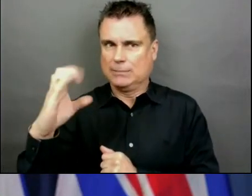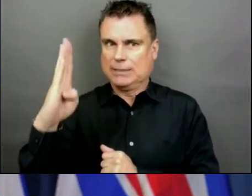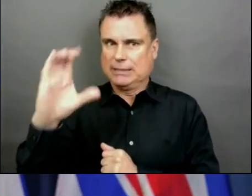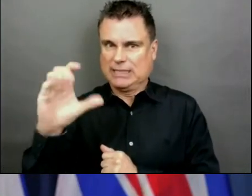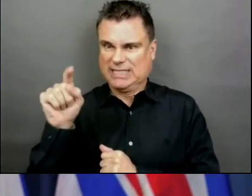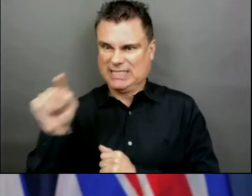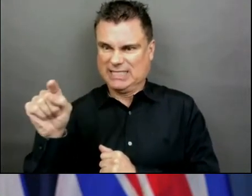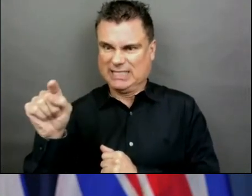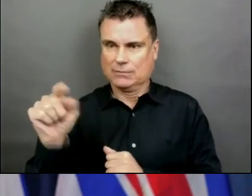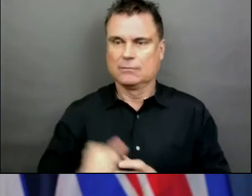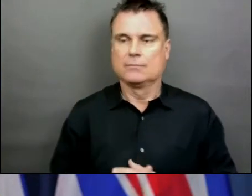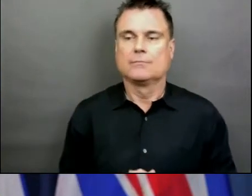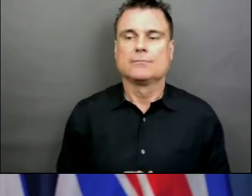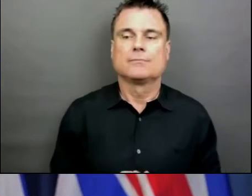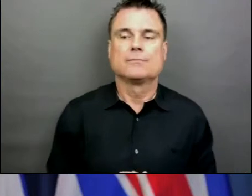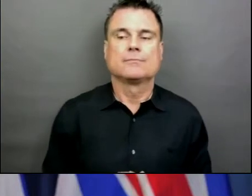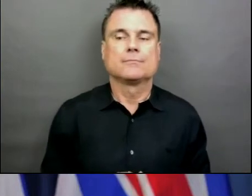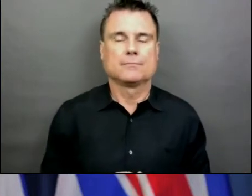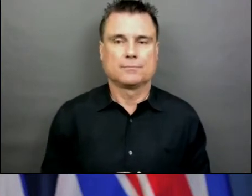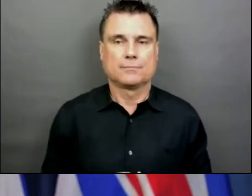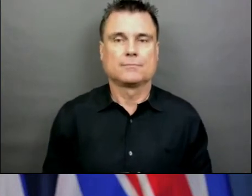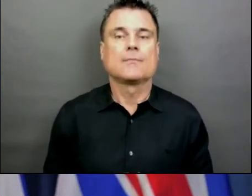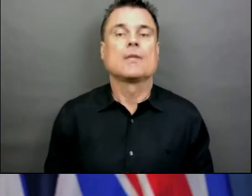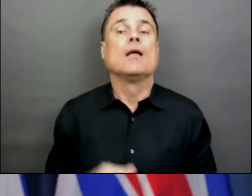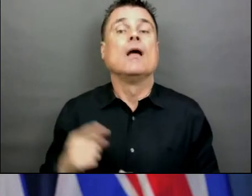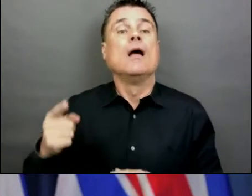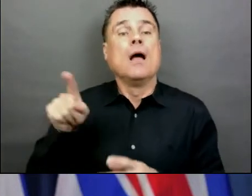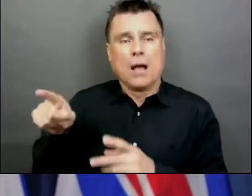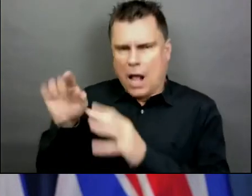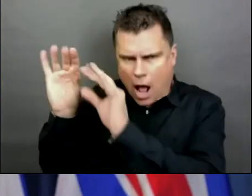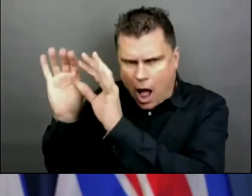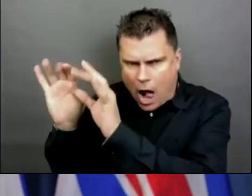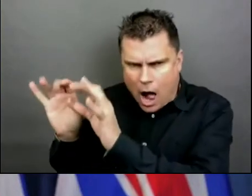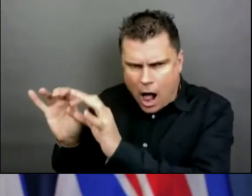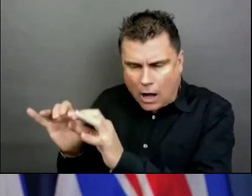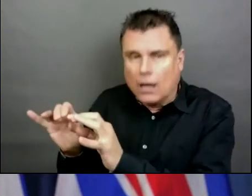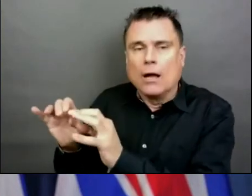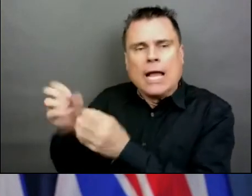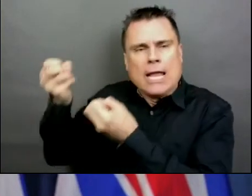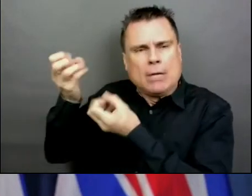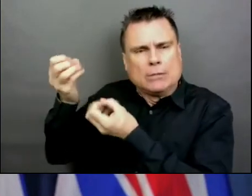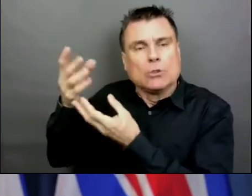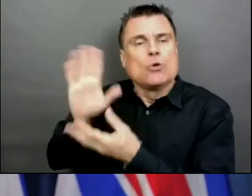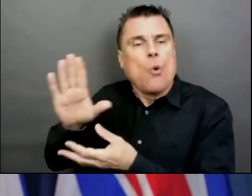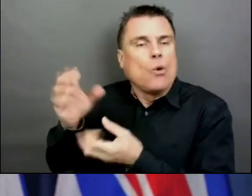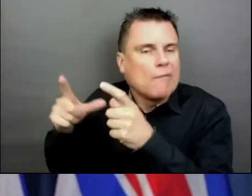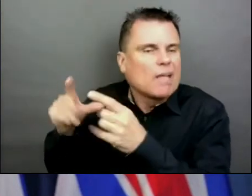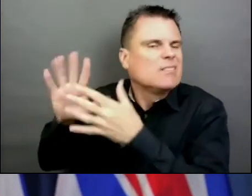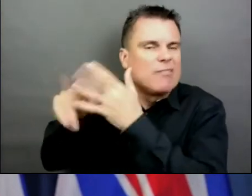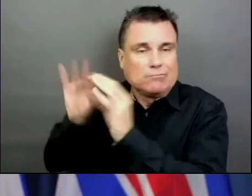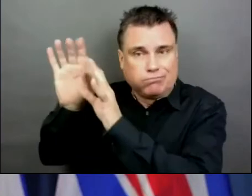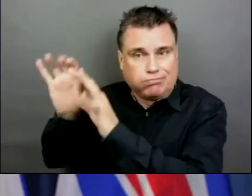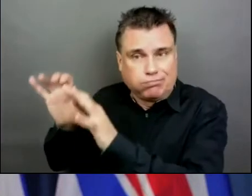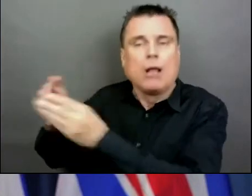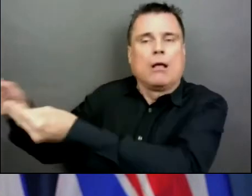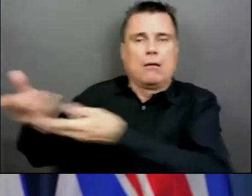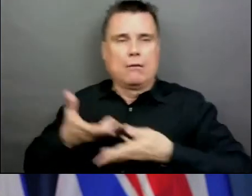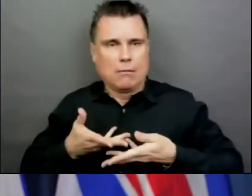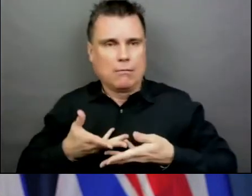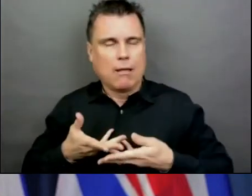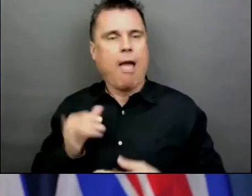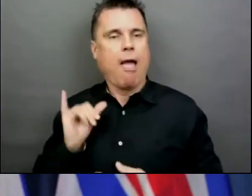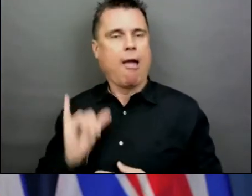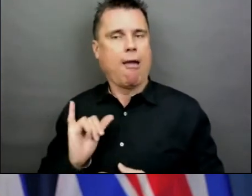time. And if you're eligible, it will also display a refund amount of the difference between your current auto